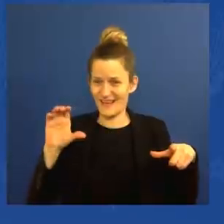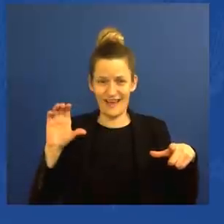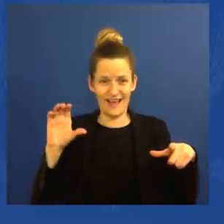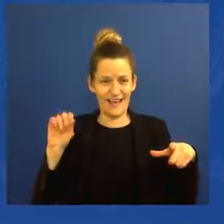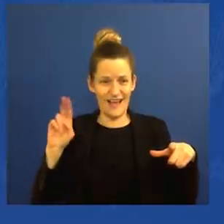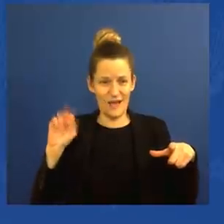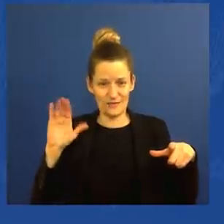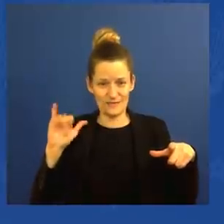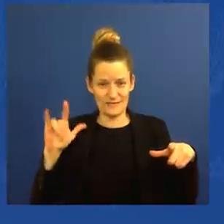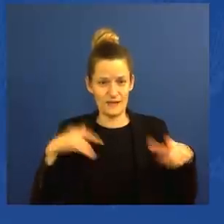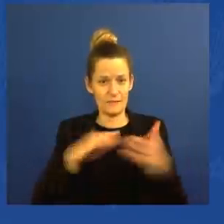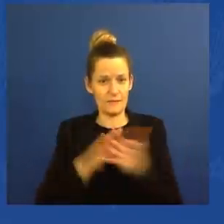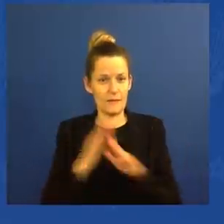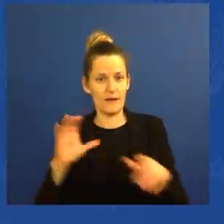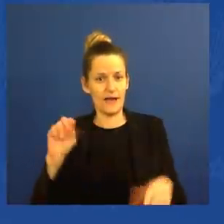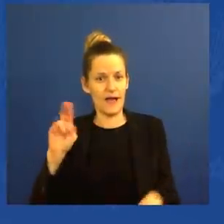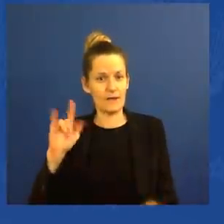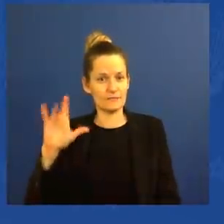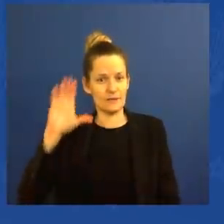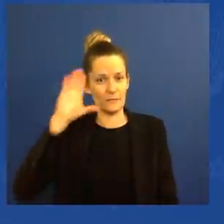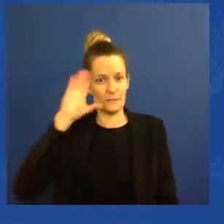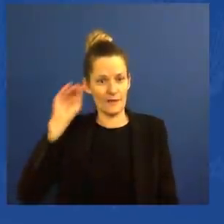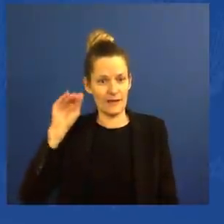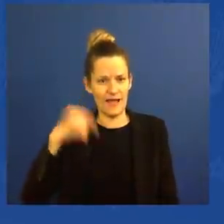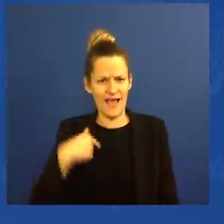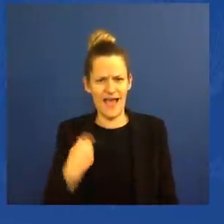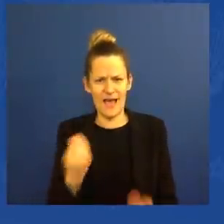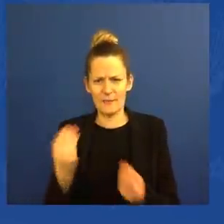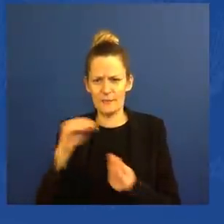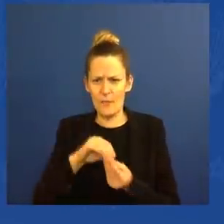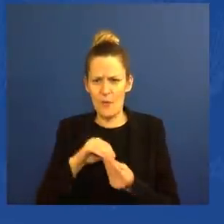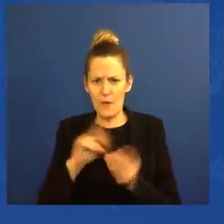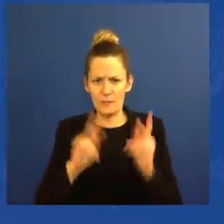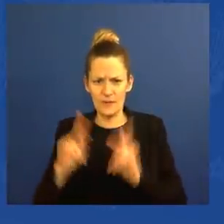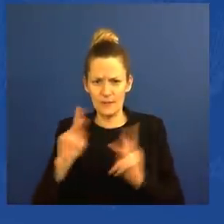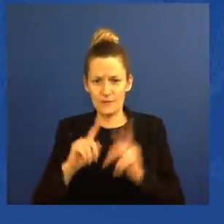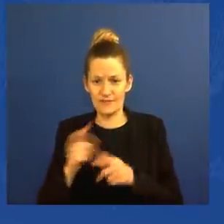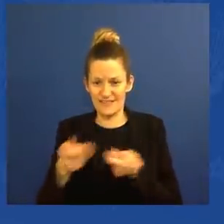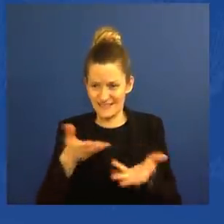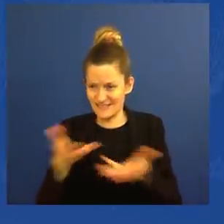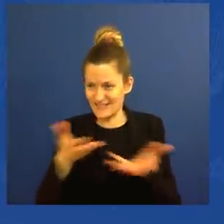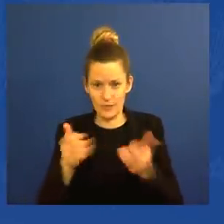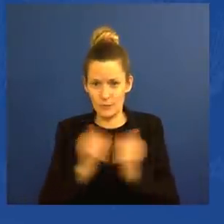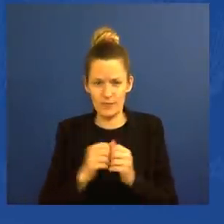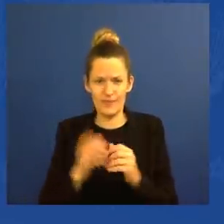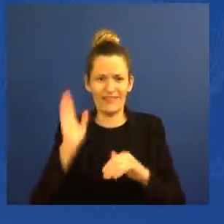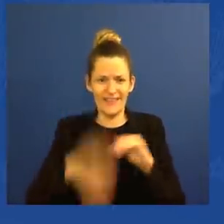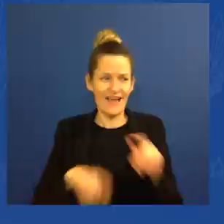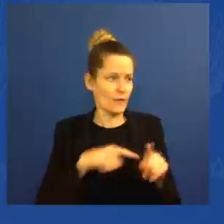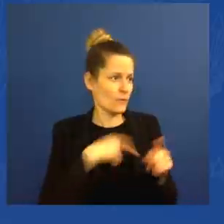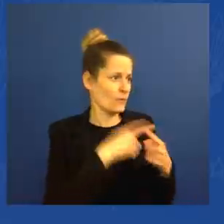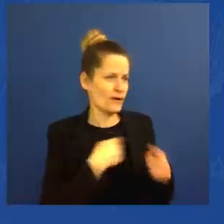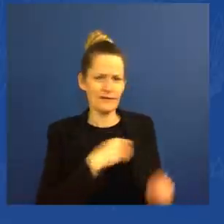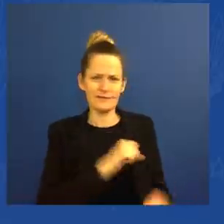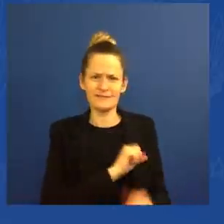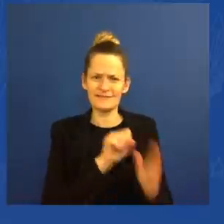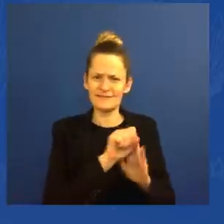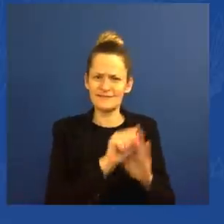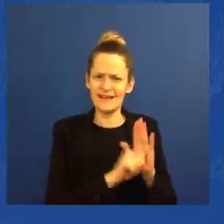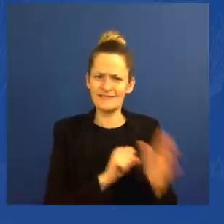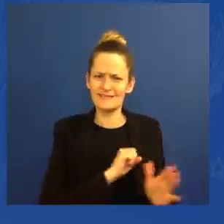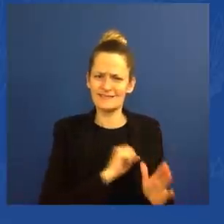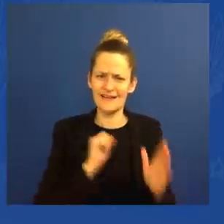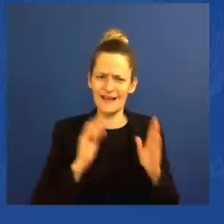And fortunately, after 2 years, I was elected for 4 years. After 2 years,